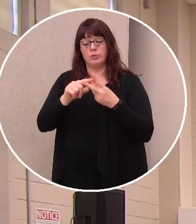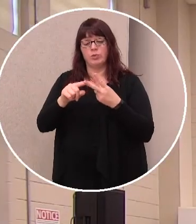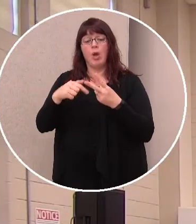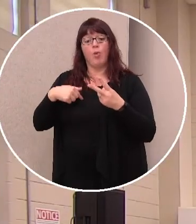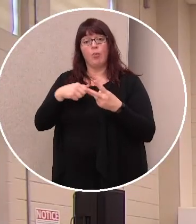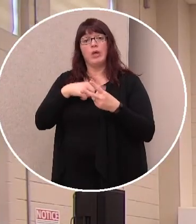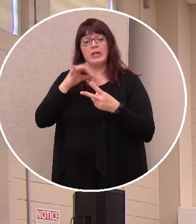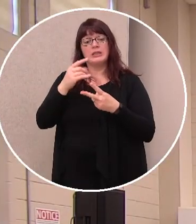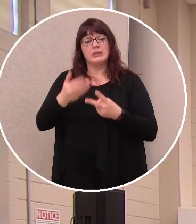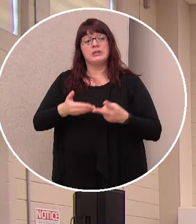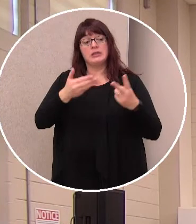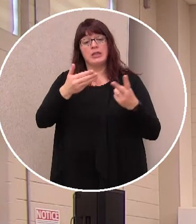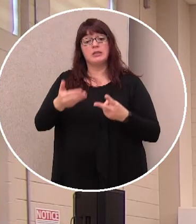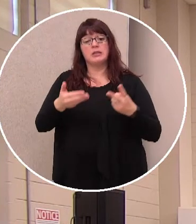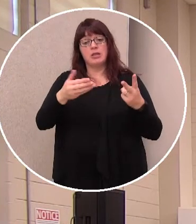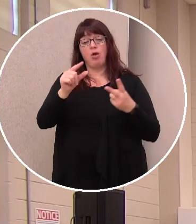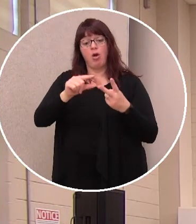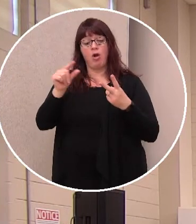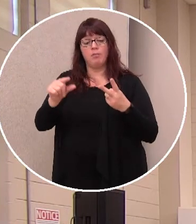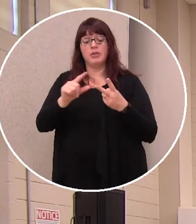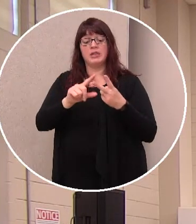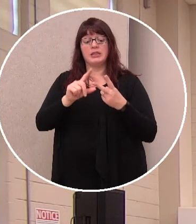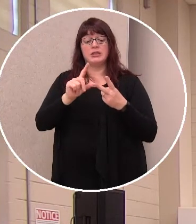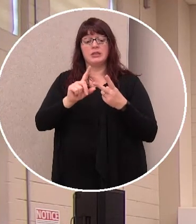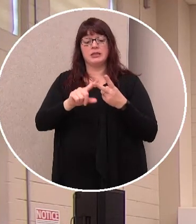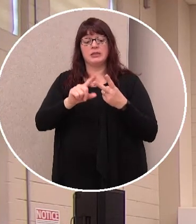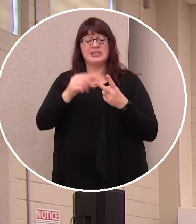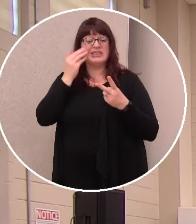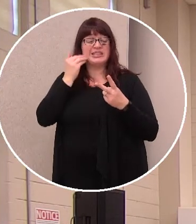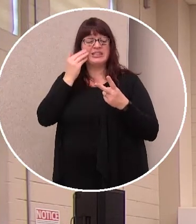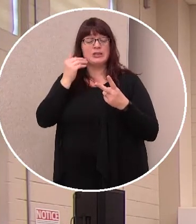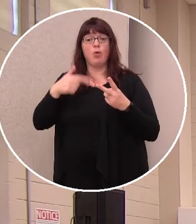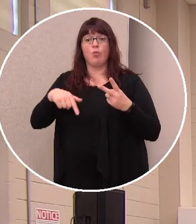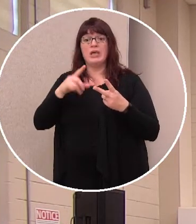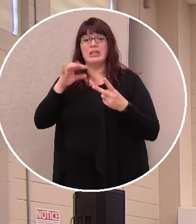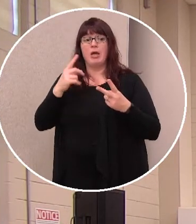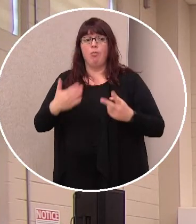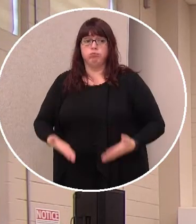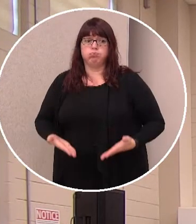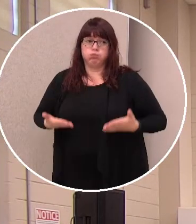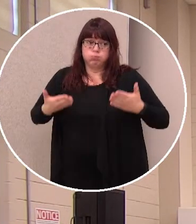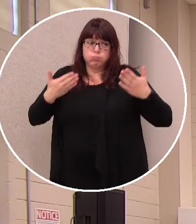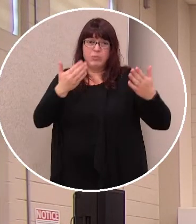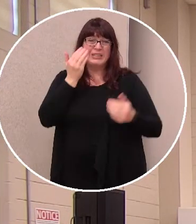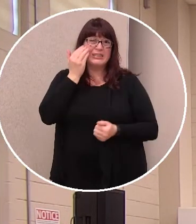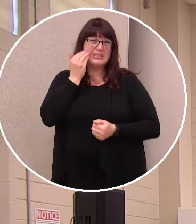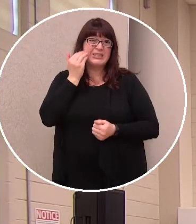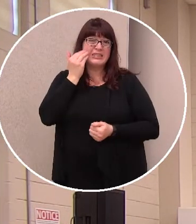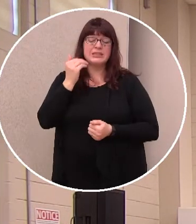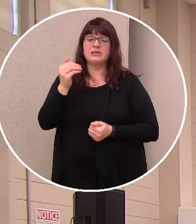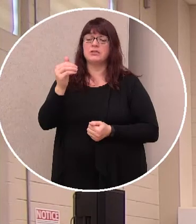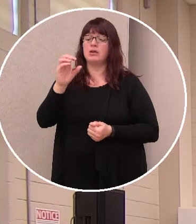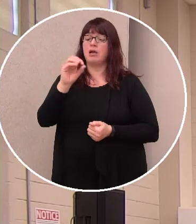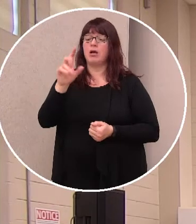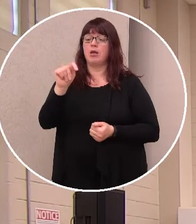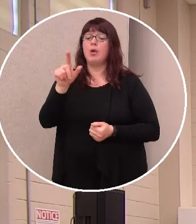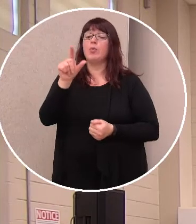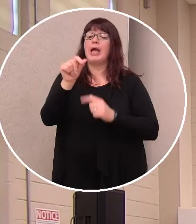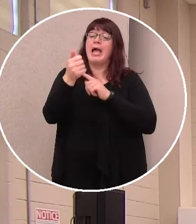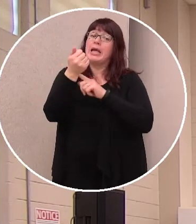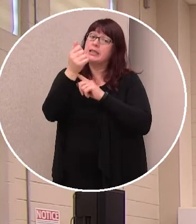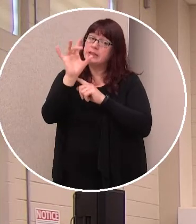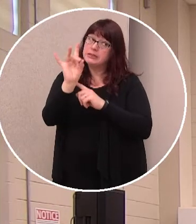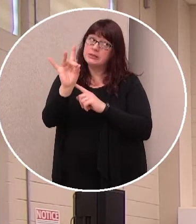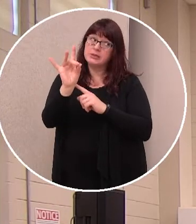sent up to government. The most recent was the large proposal in October 2018 that